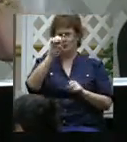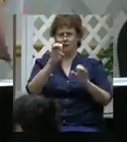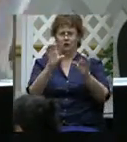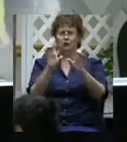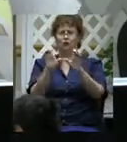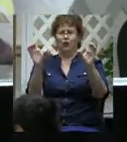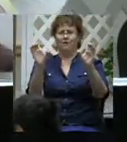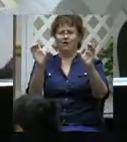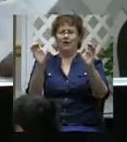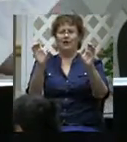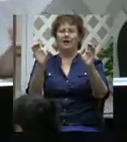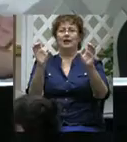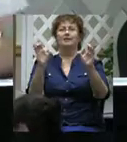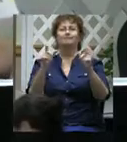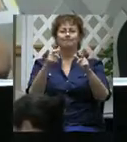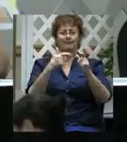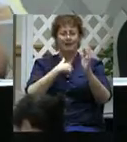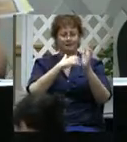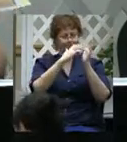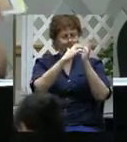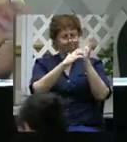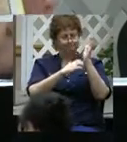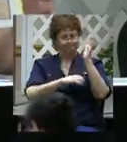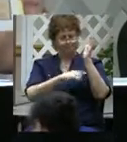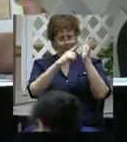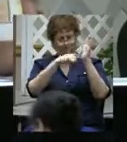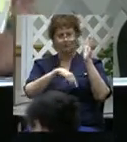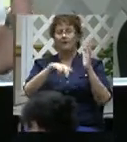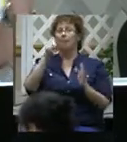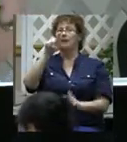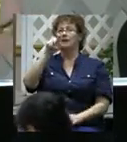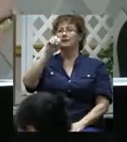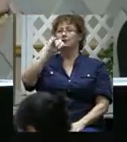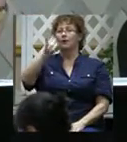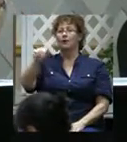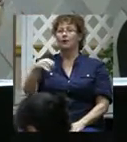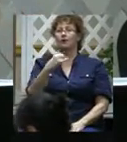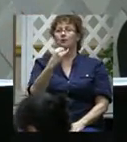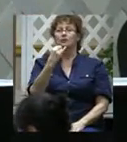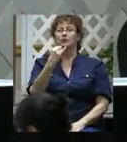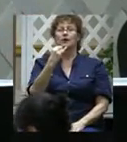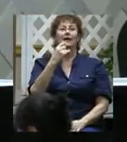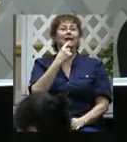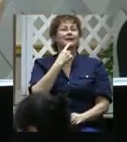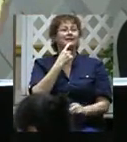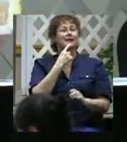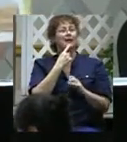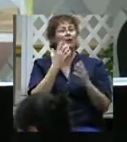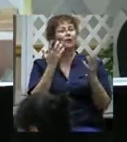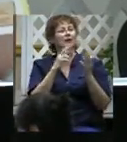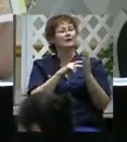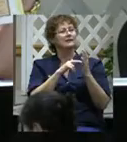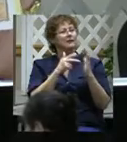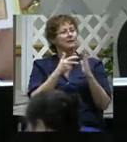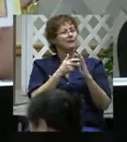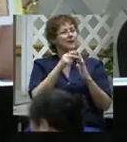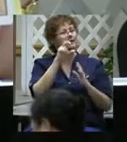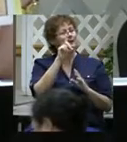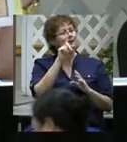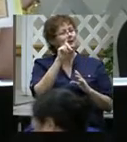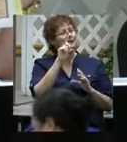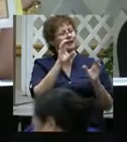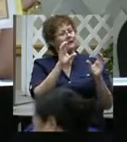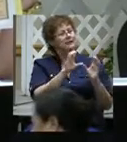very good material that DOJ prepared saying, what does it mean to be a